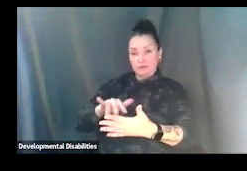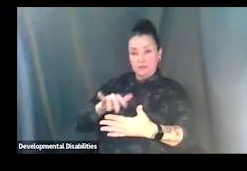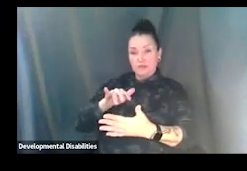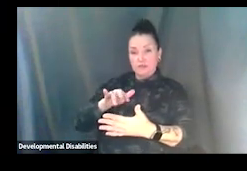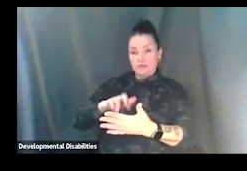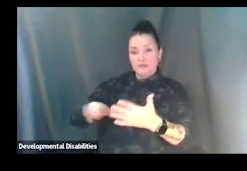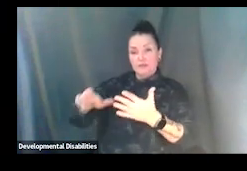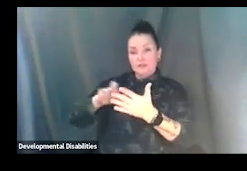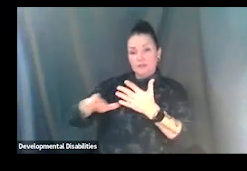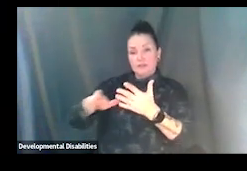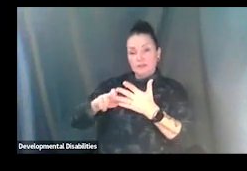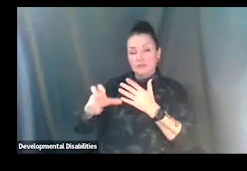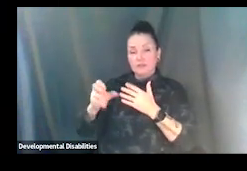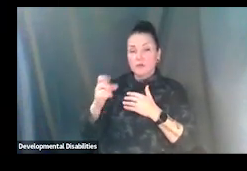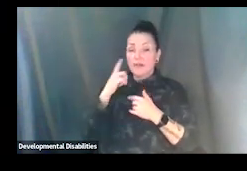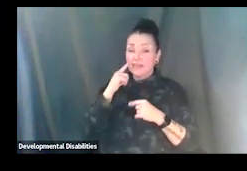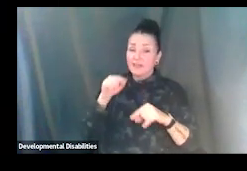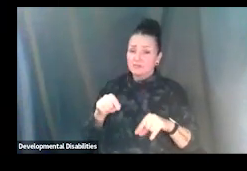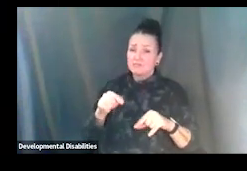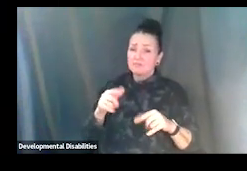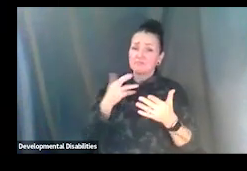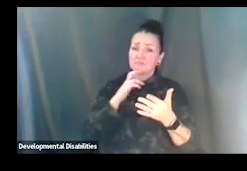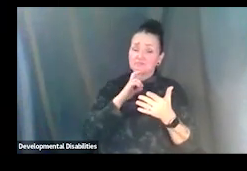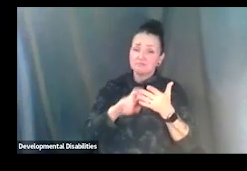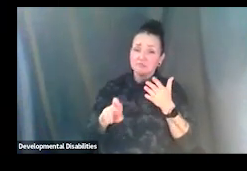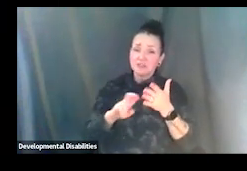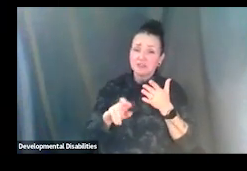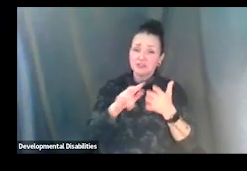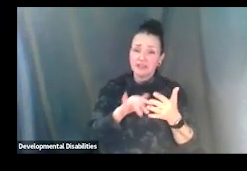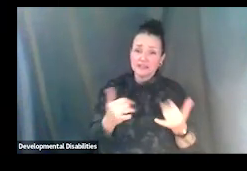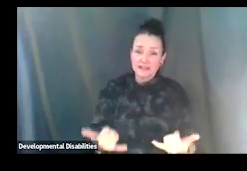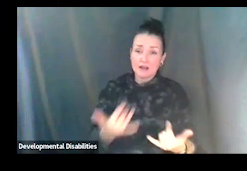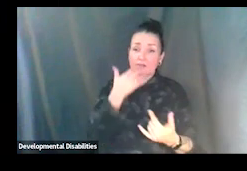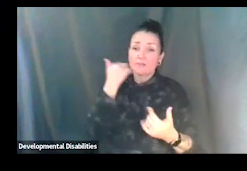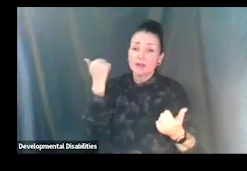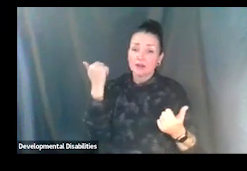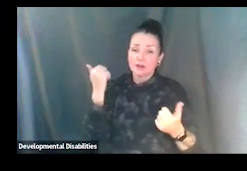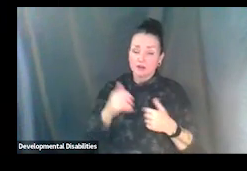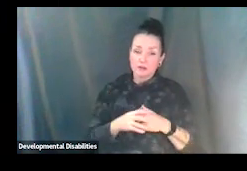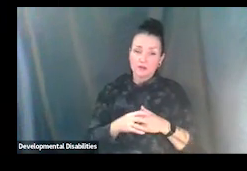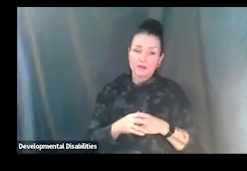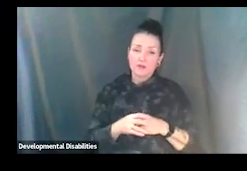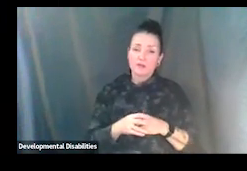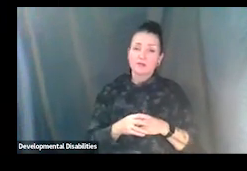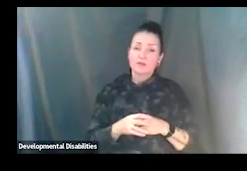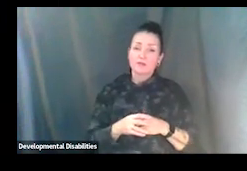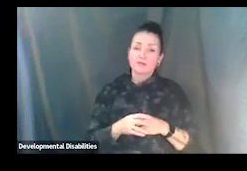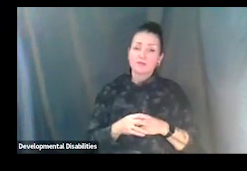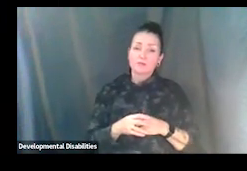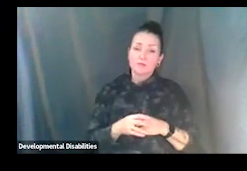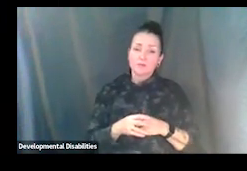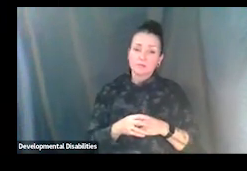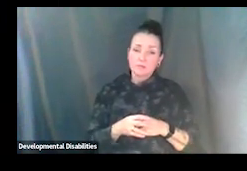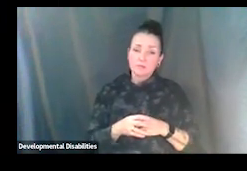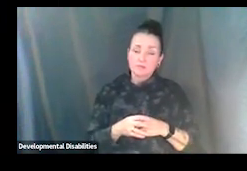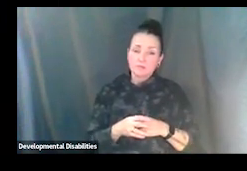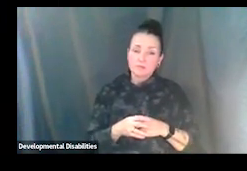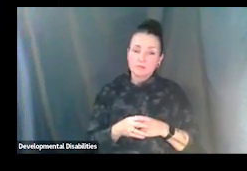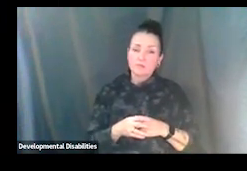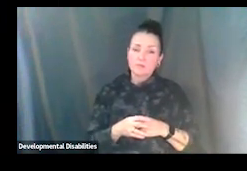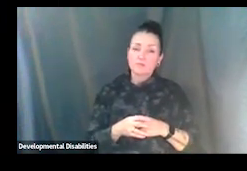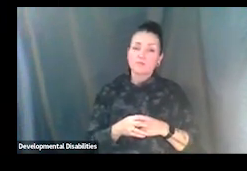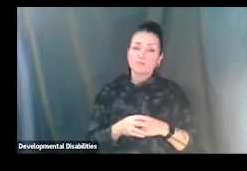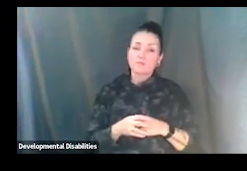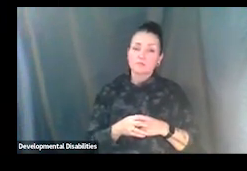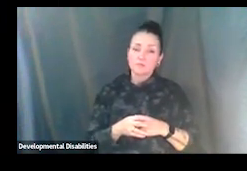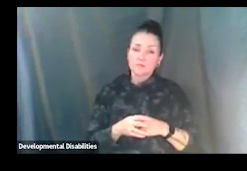and hyperactivity in people with developmental disabilities, but they're less effective than they are in children who, quote, just have ADHD, and